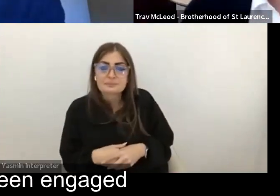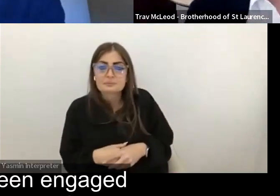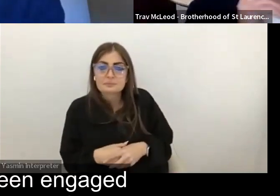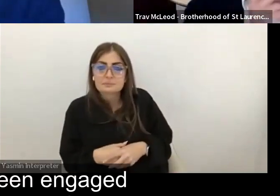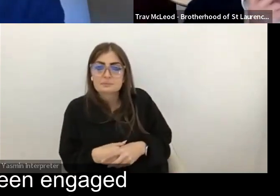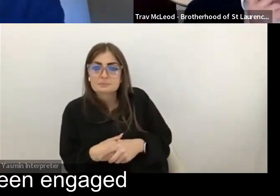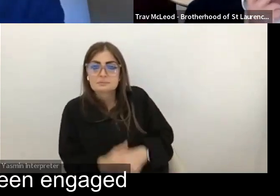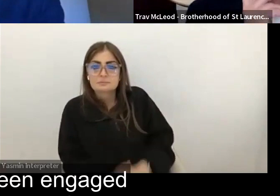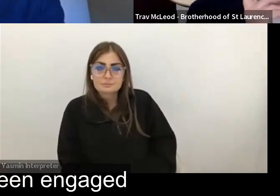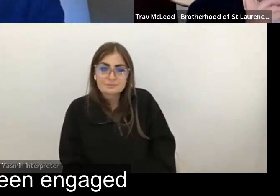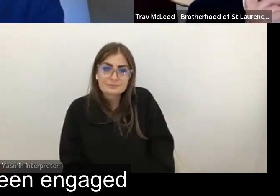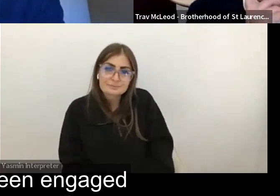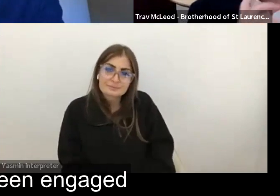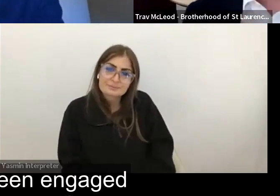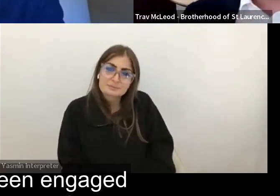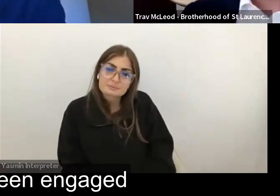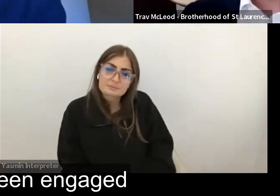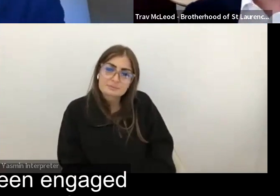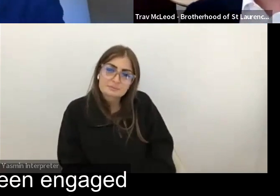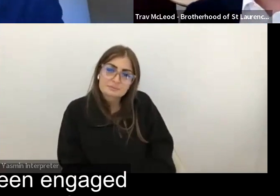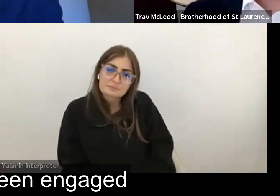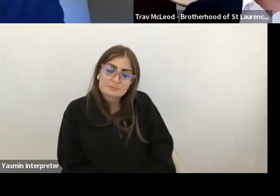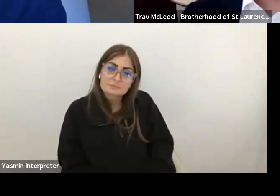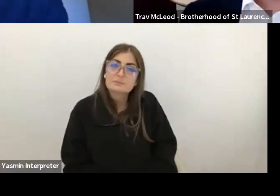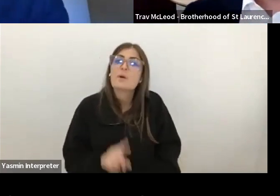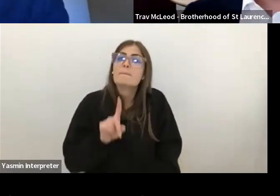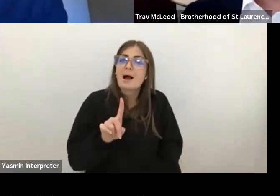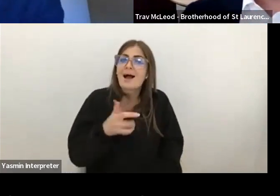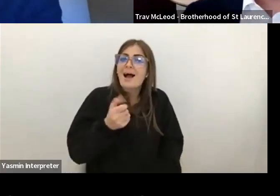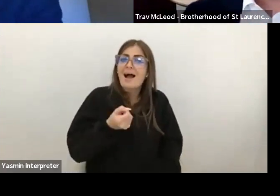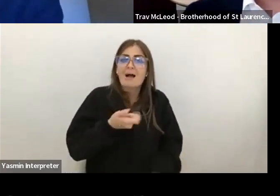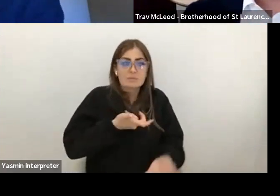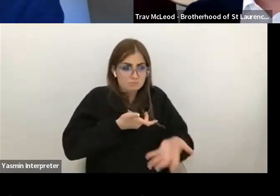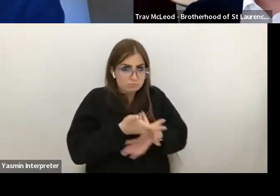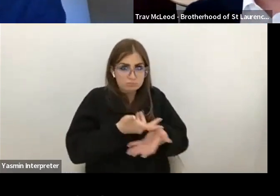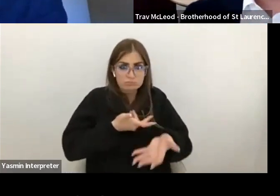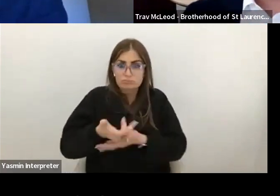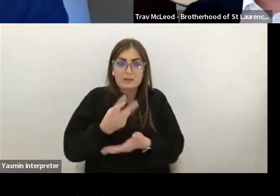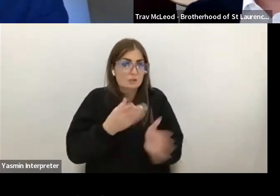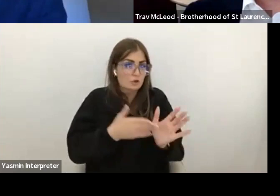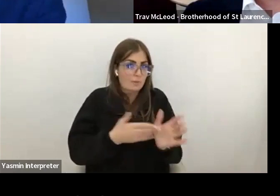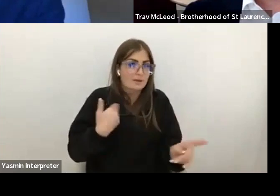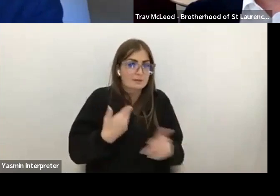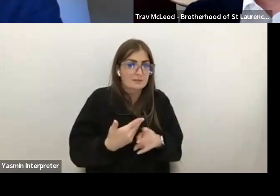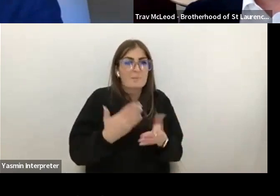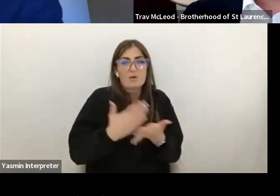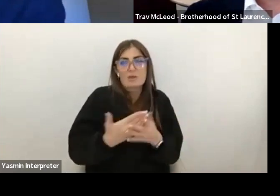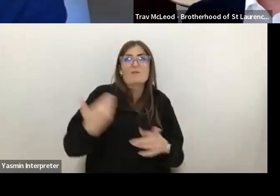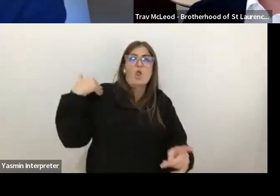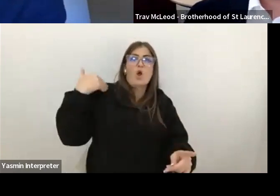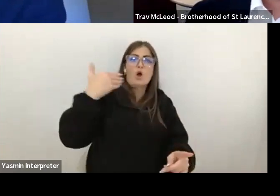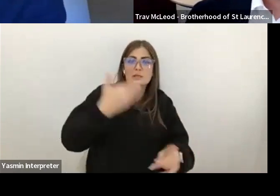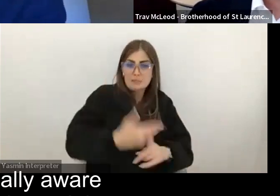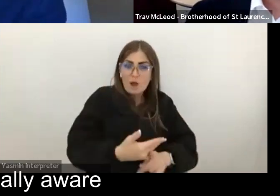having been engaged in those conversations, not only over the last 2 months, but over a long